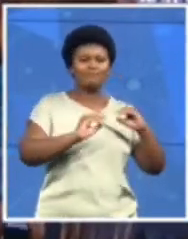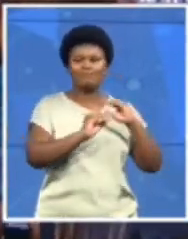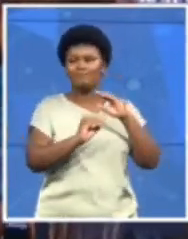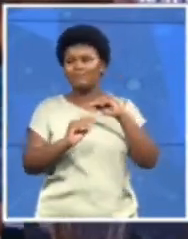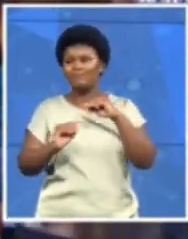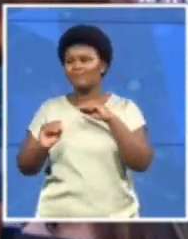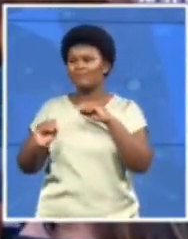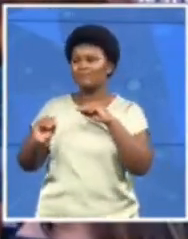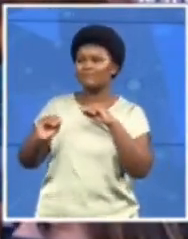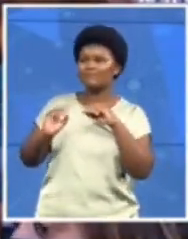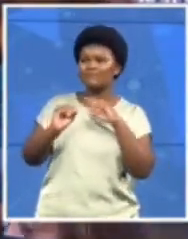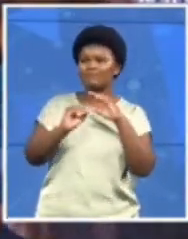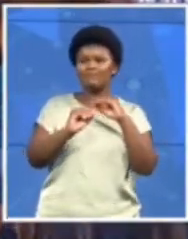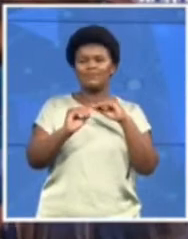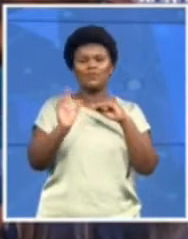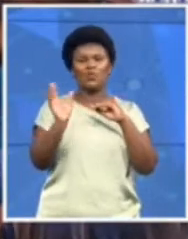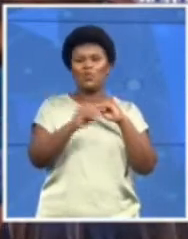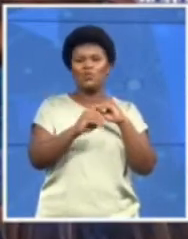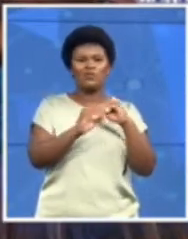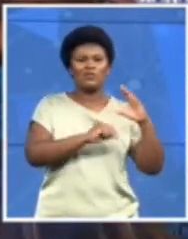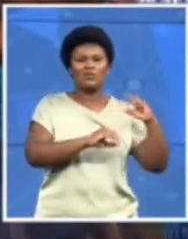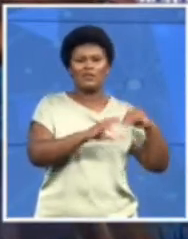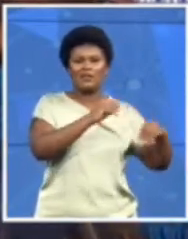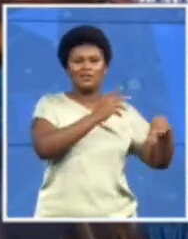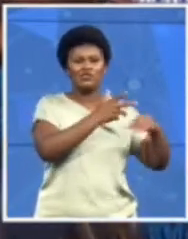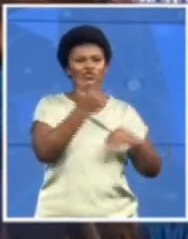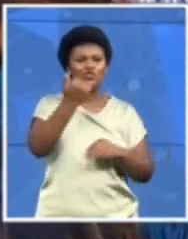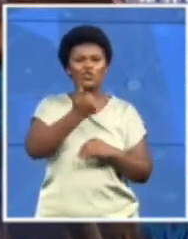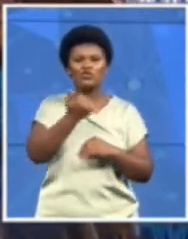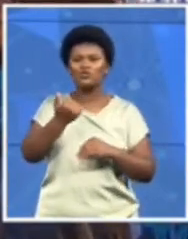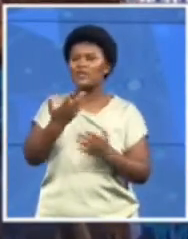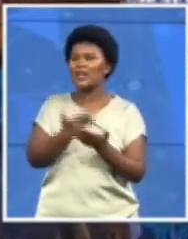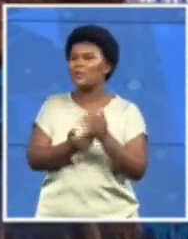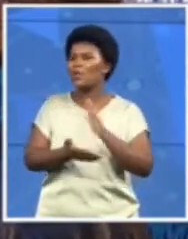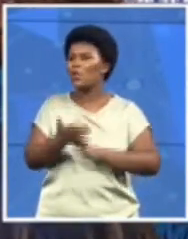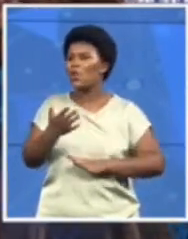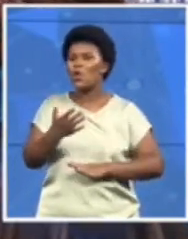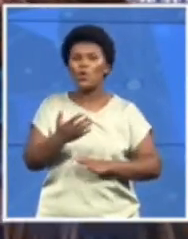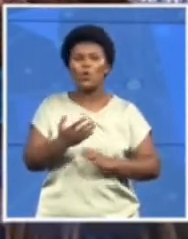Brigadier, can you join us, please? Rain.